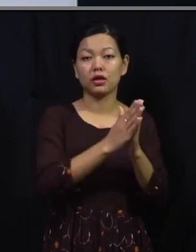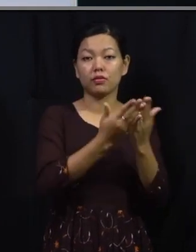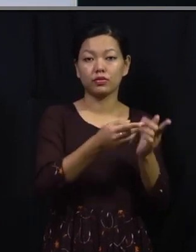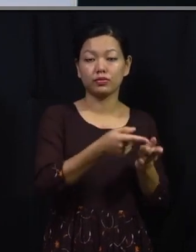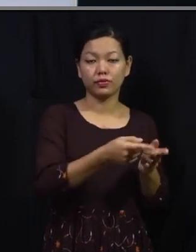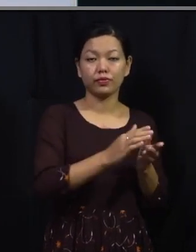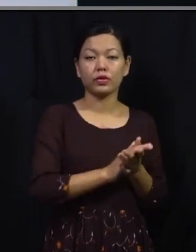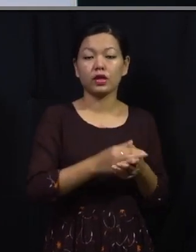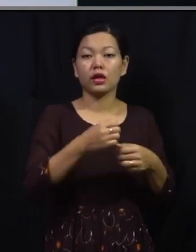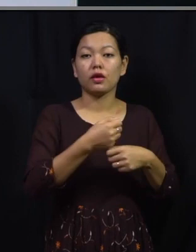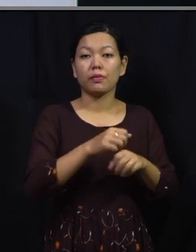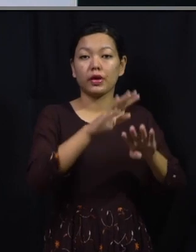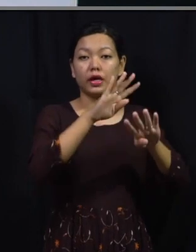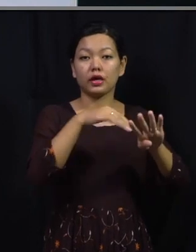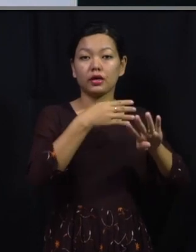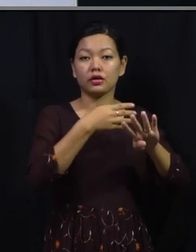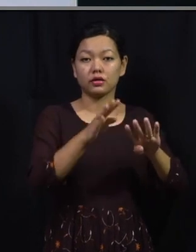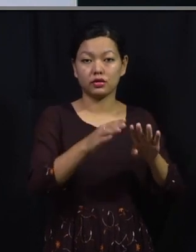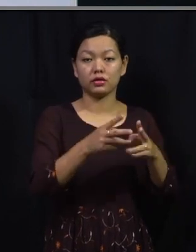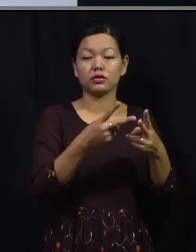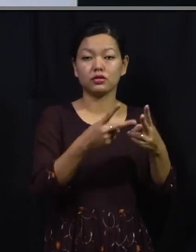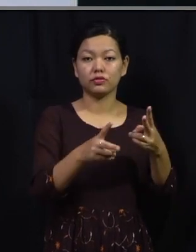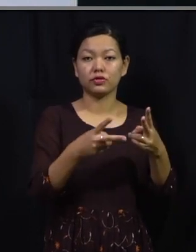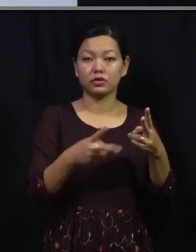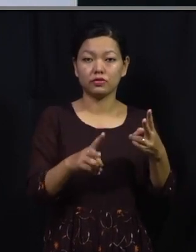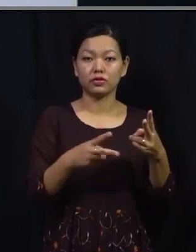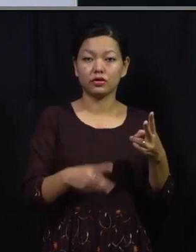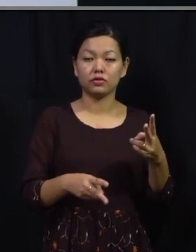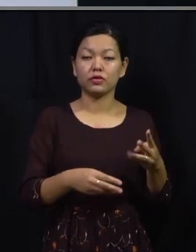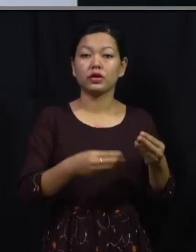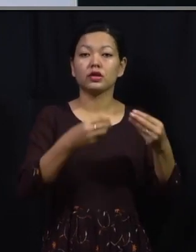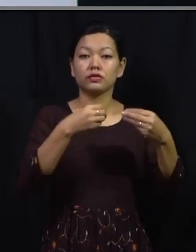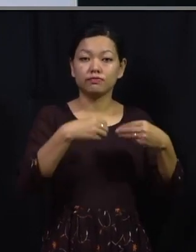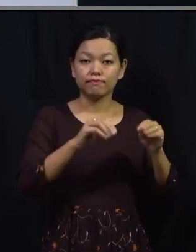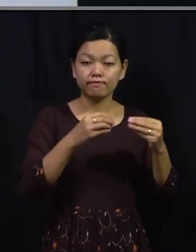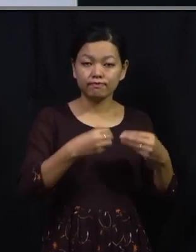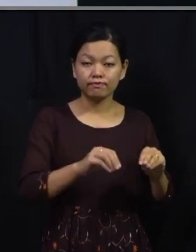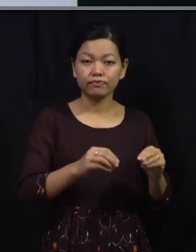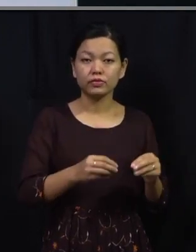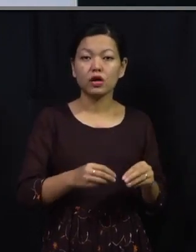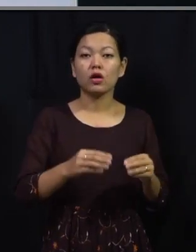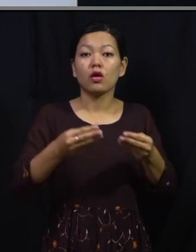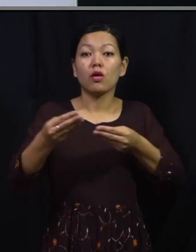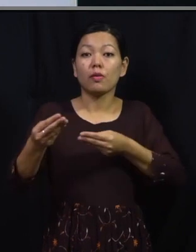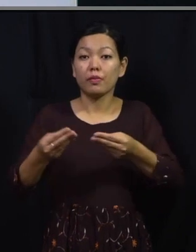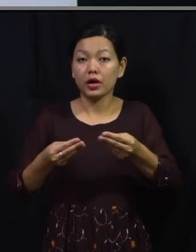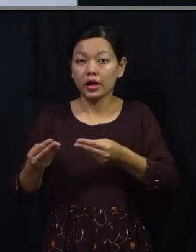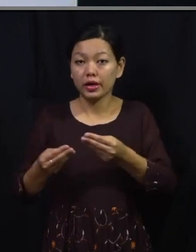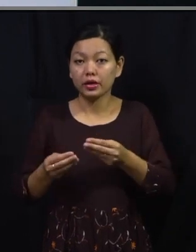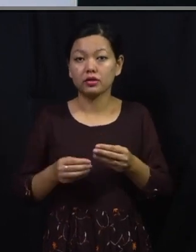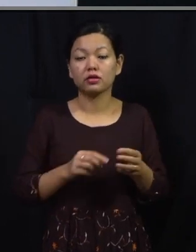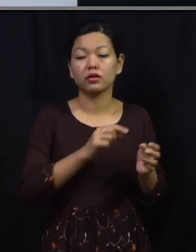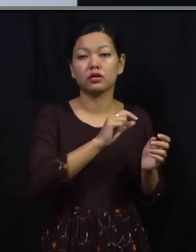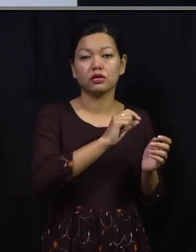different book and different purchases, sales, cash, whatever is done from journal to the ledger, that